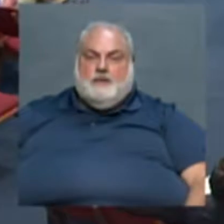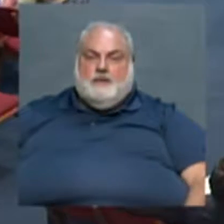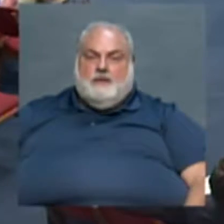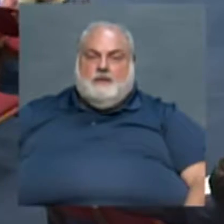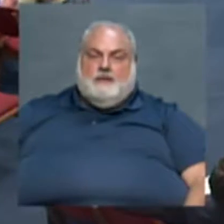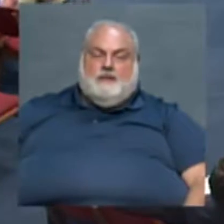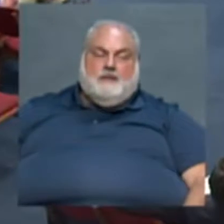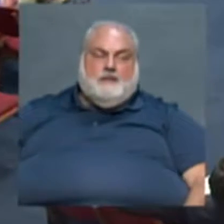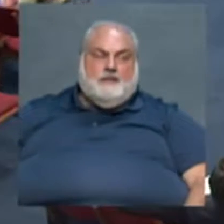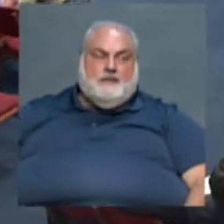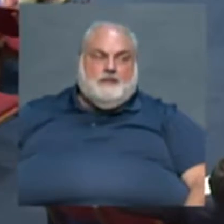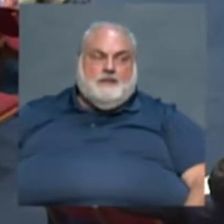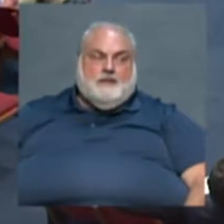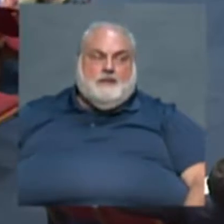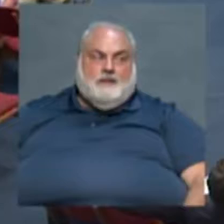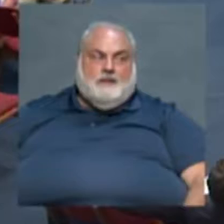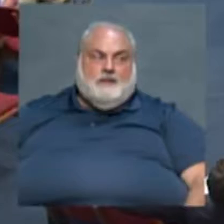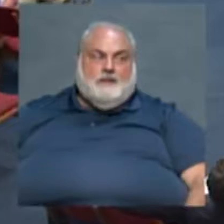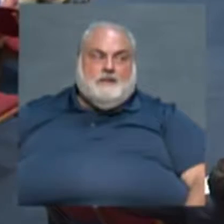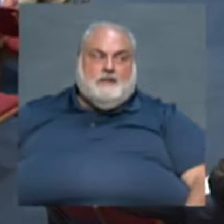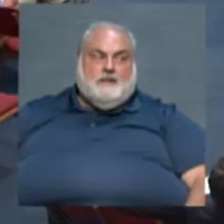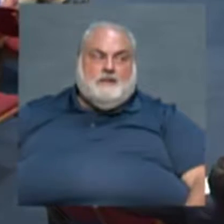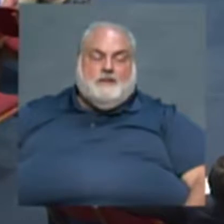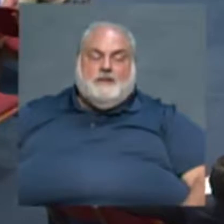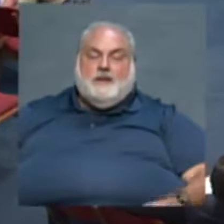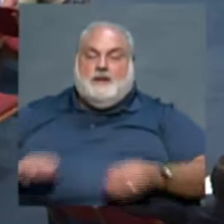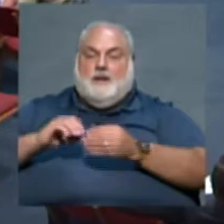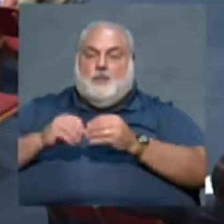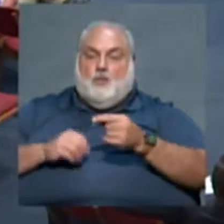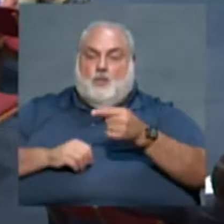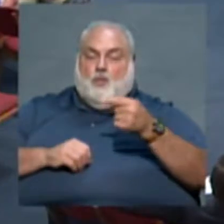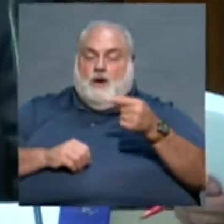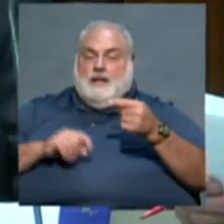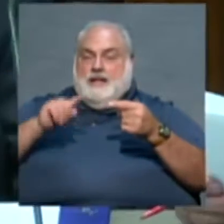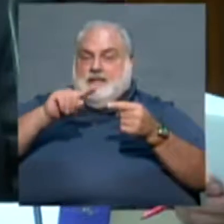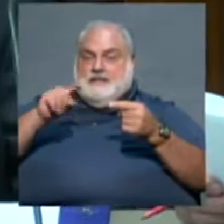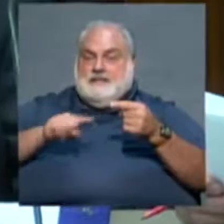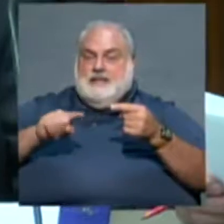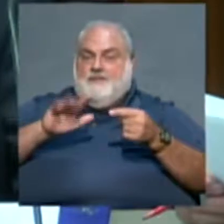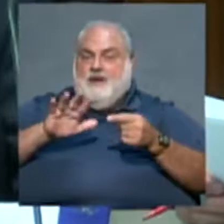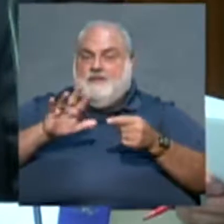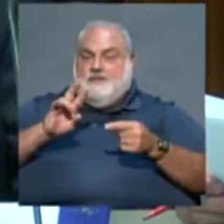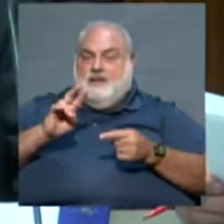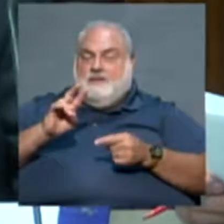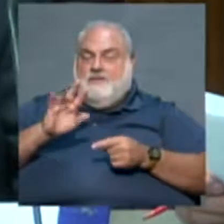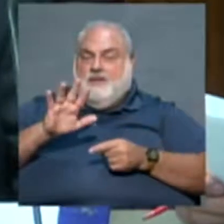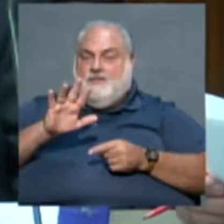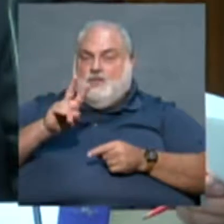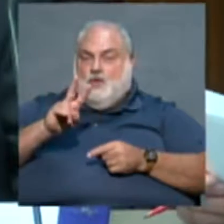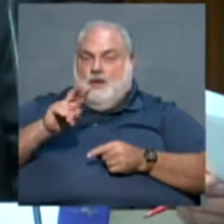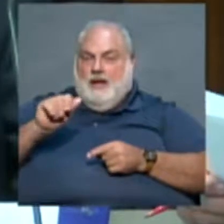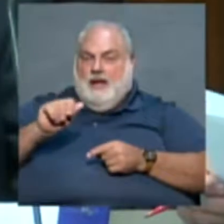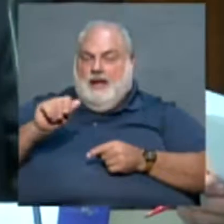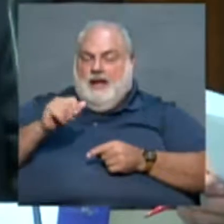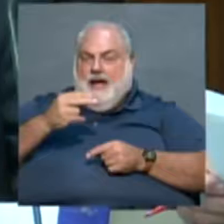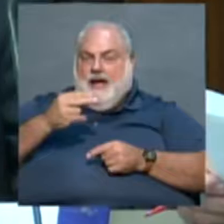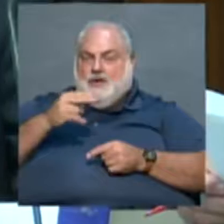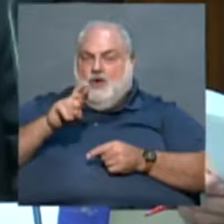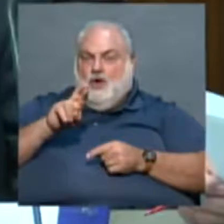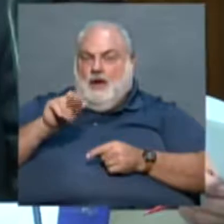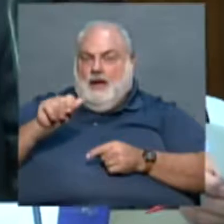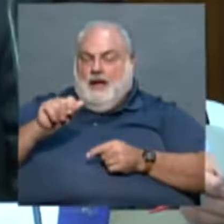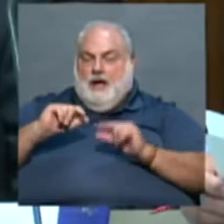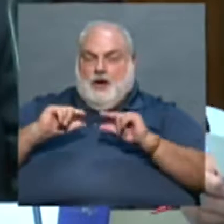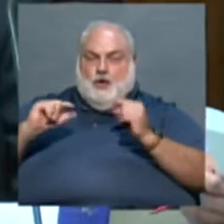We will begin with item number 1. Item number 1, file number Z5652A, the HRA Group